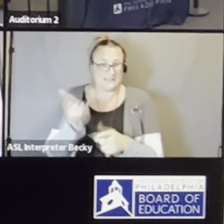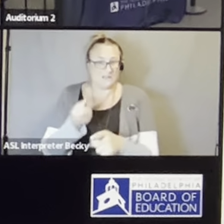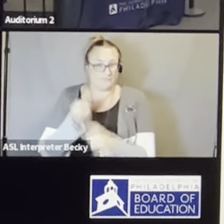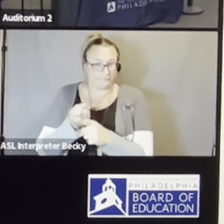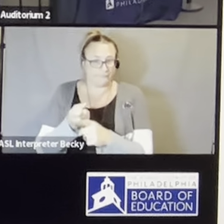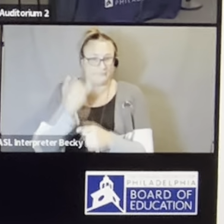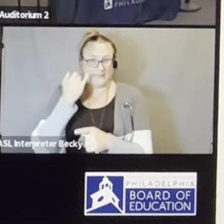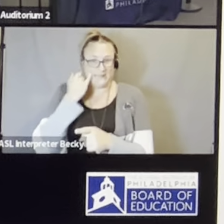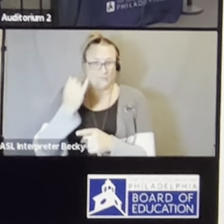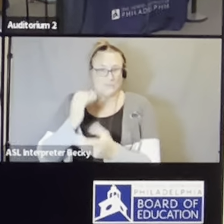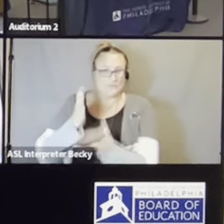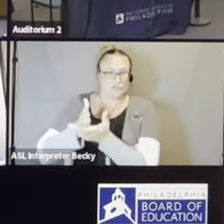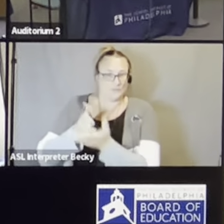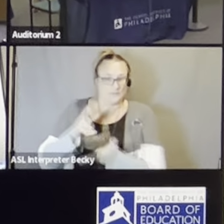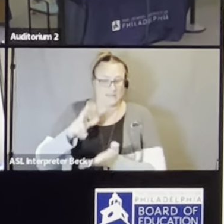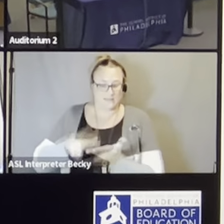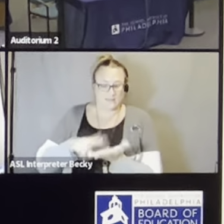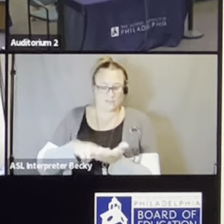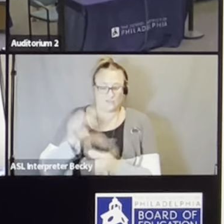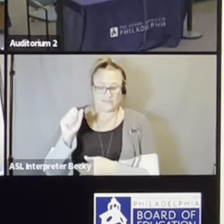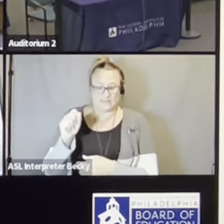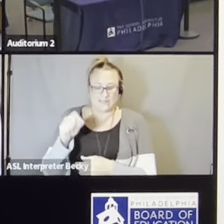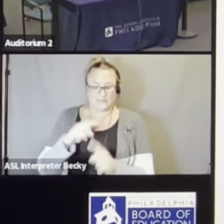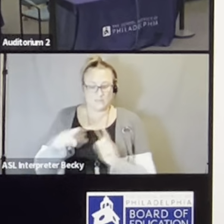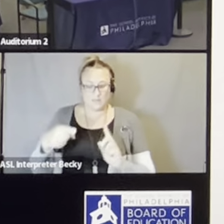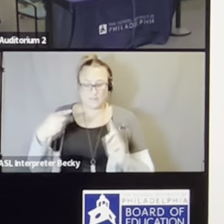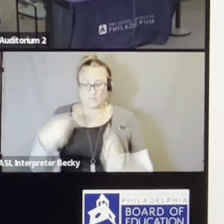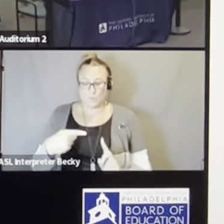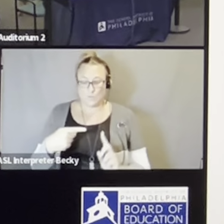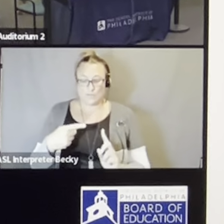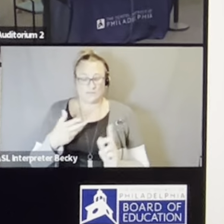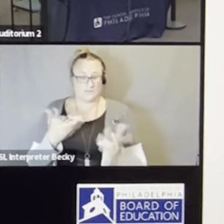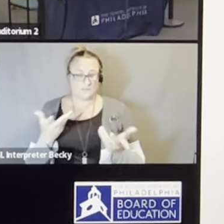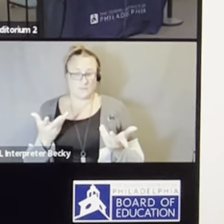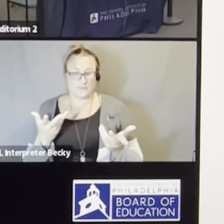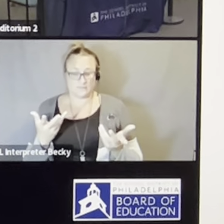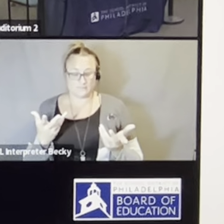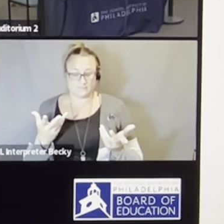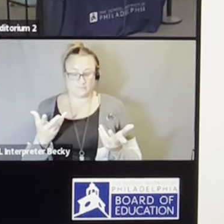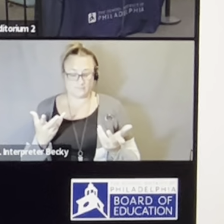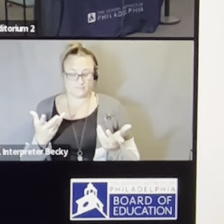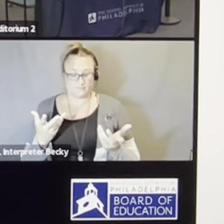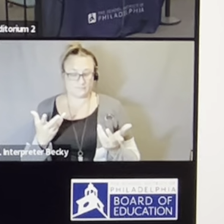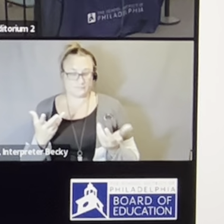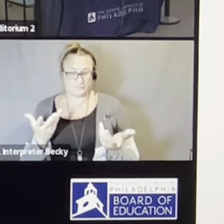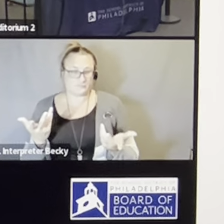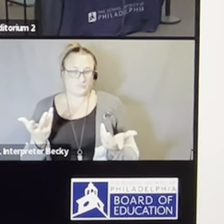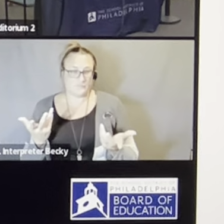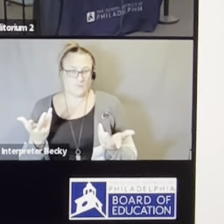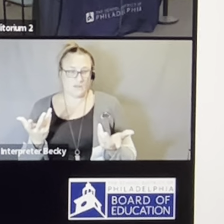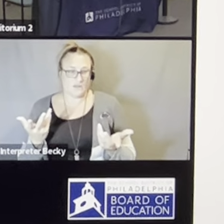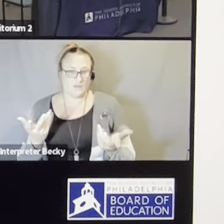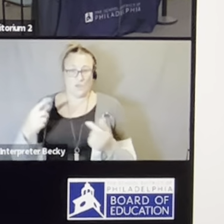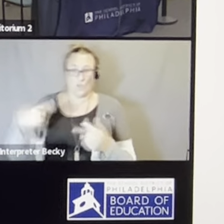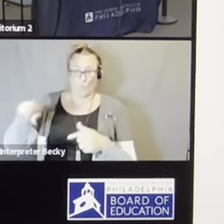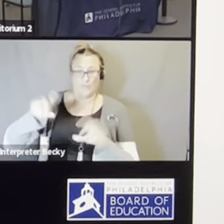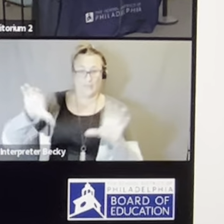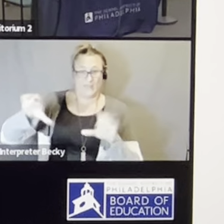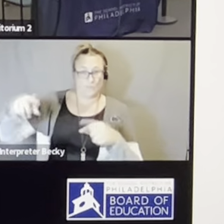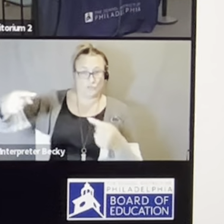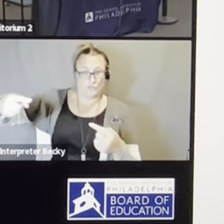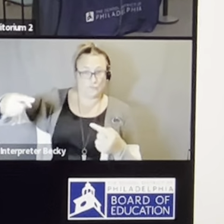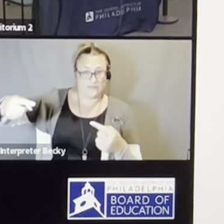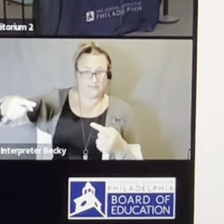up terminating their contract. But the bottom line is that what they are doing, and it's a